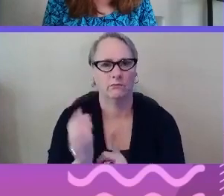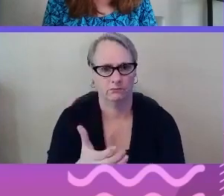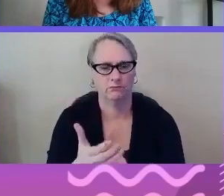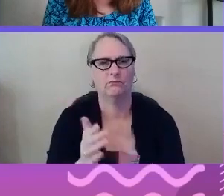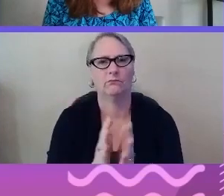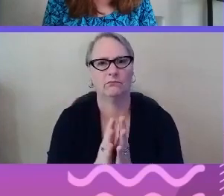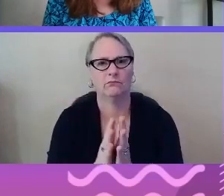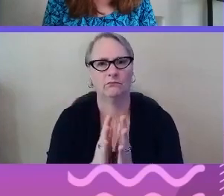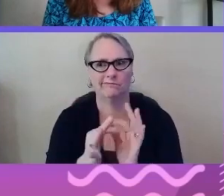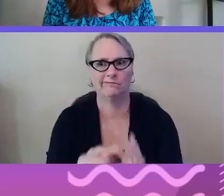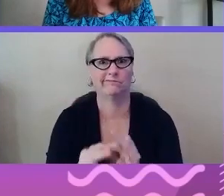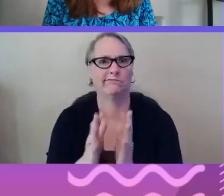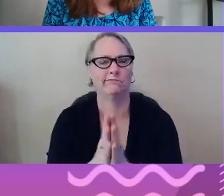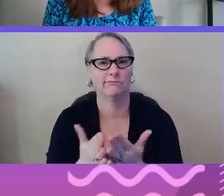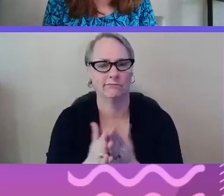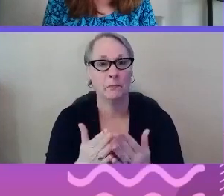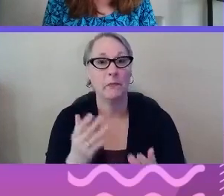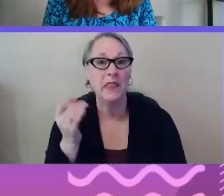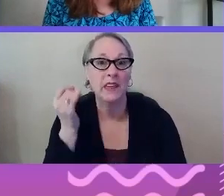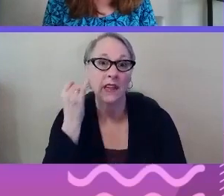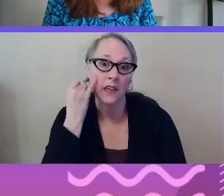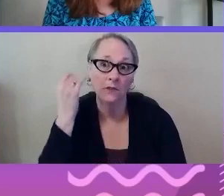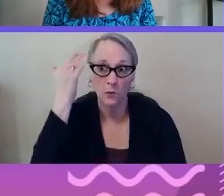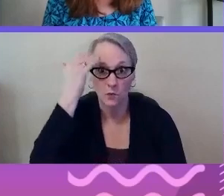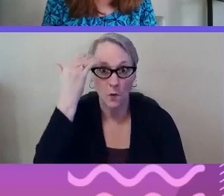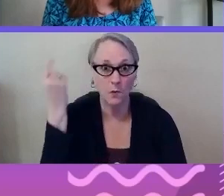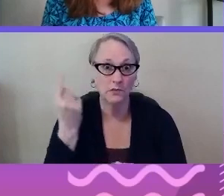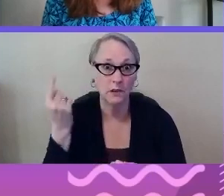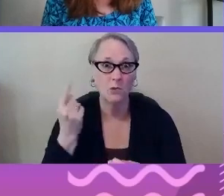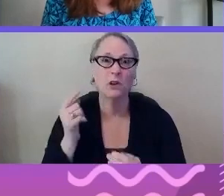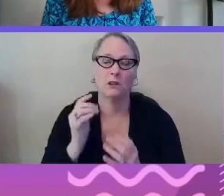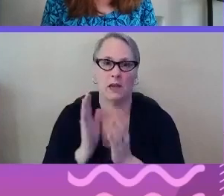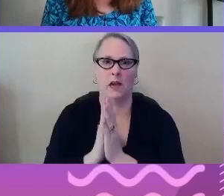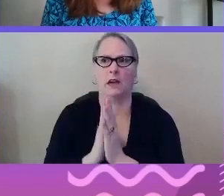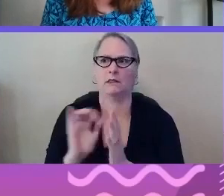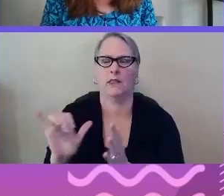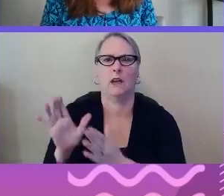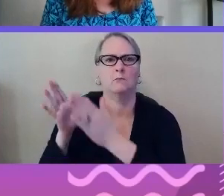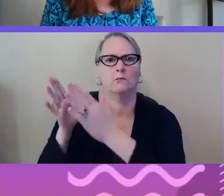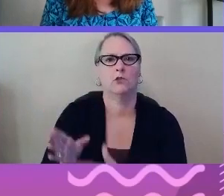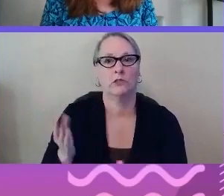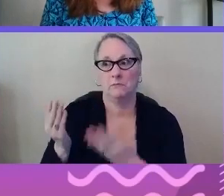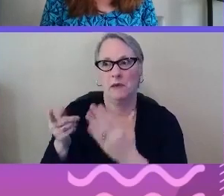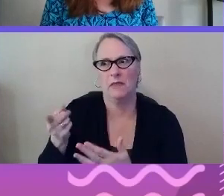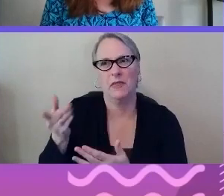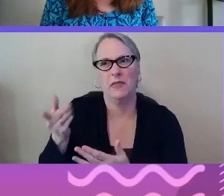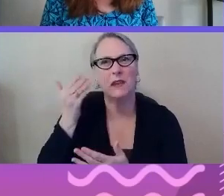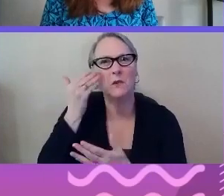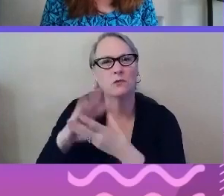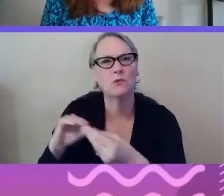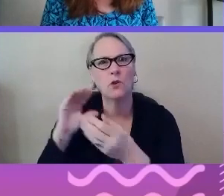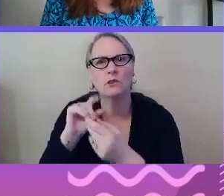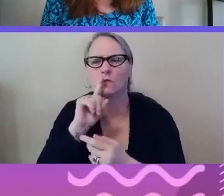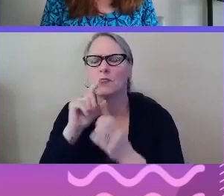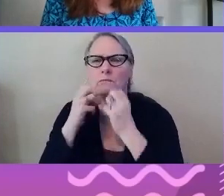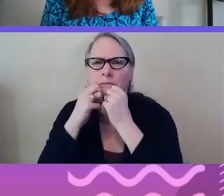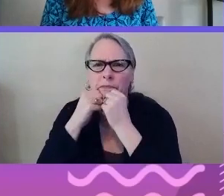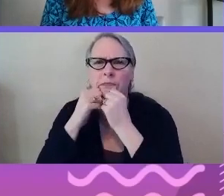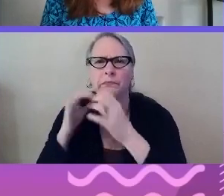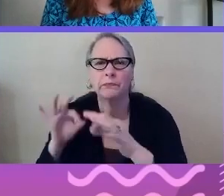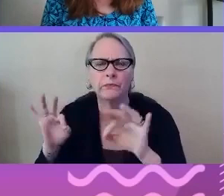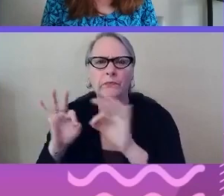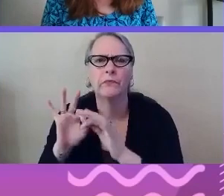if you know someone, ask them too. They might have like stories that they're aware of that are really meaningful and really important specifically to their